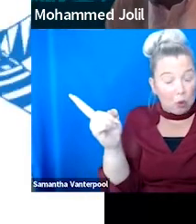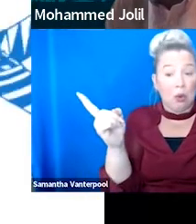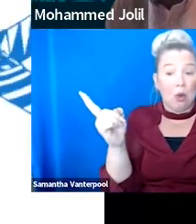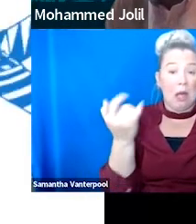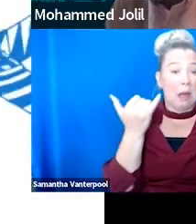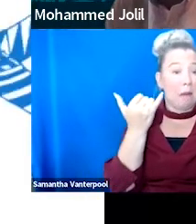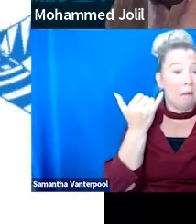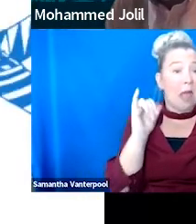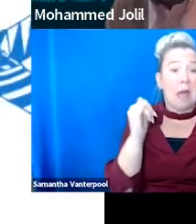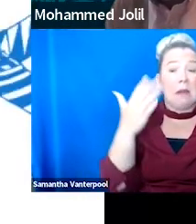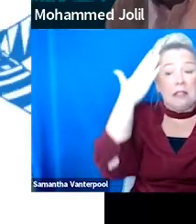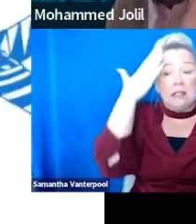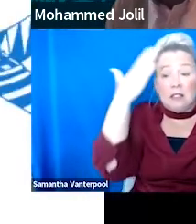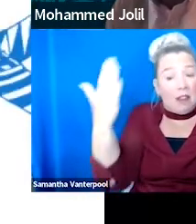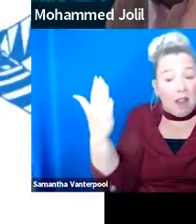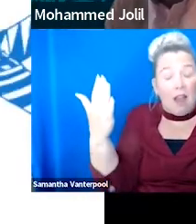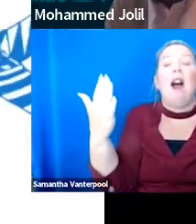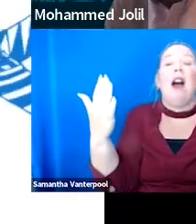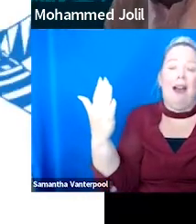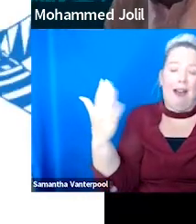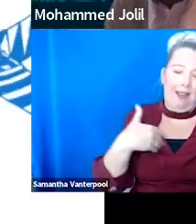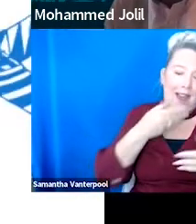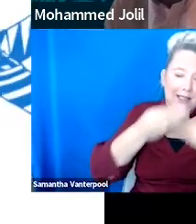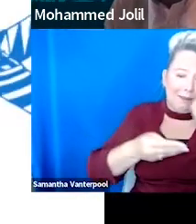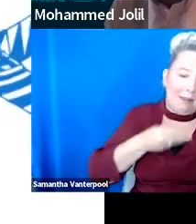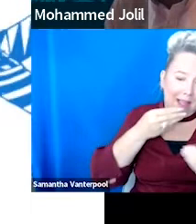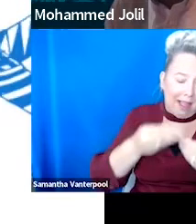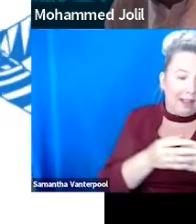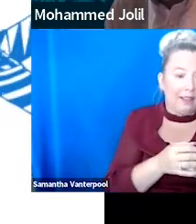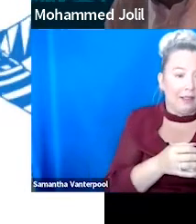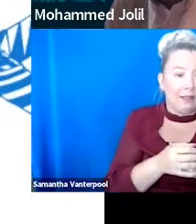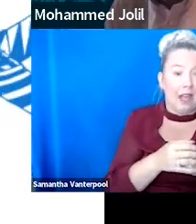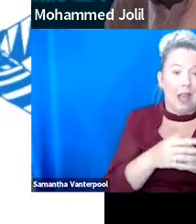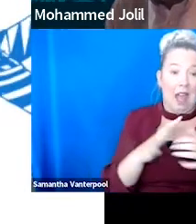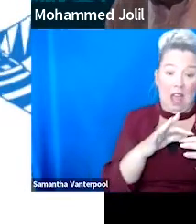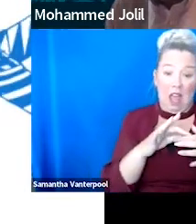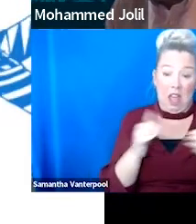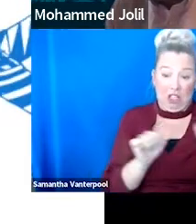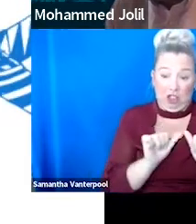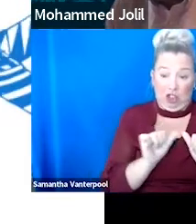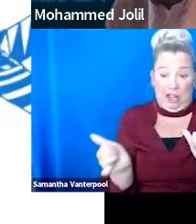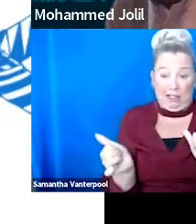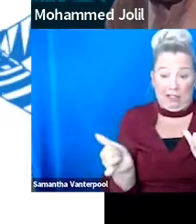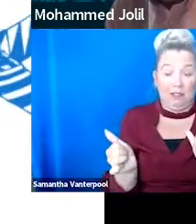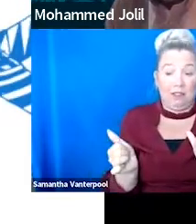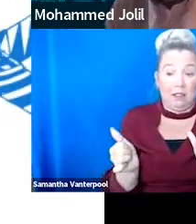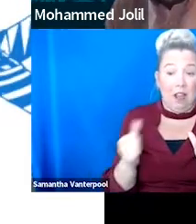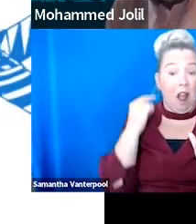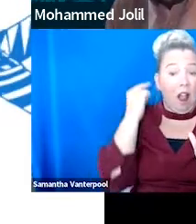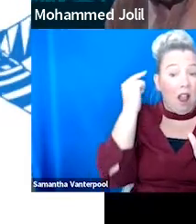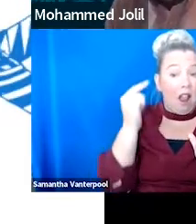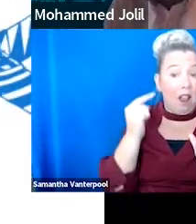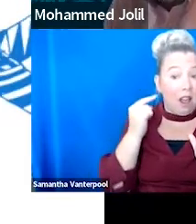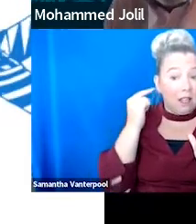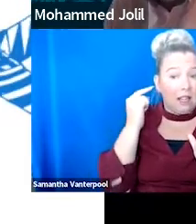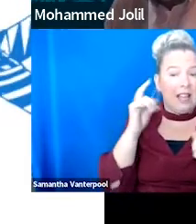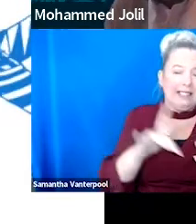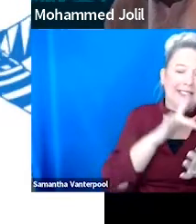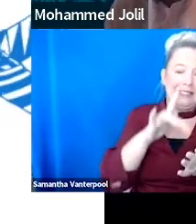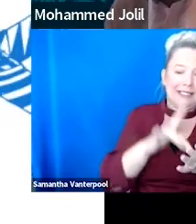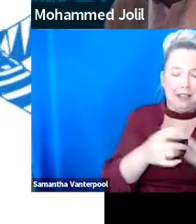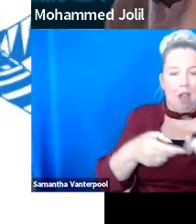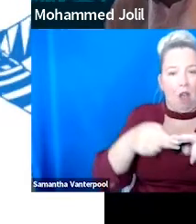not be aware of it, we're adjacent to the City of